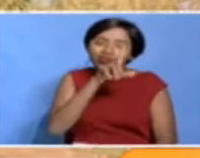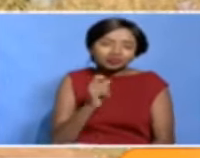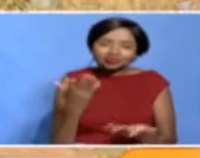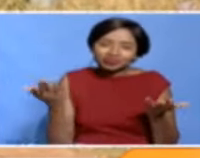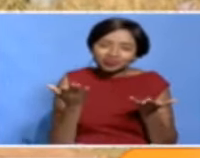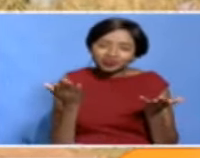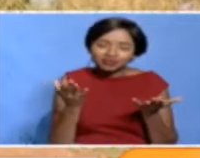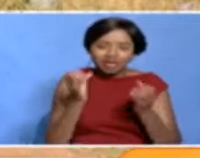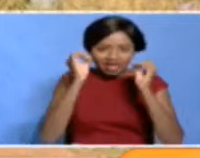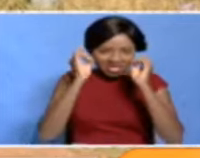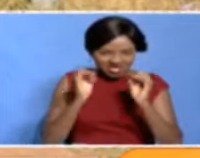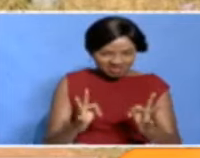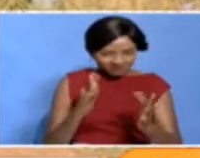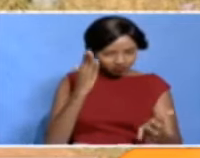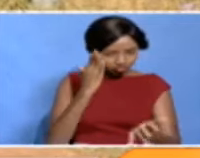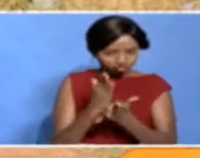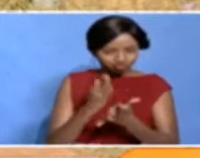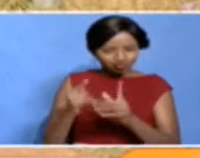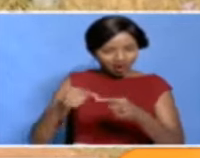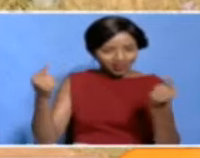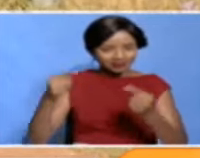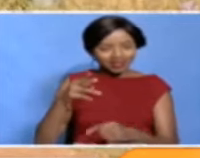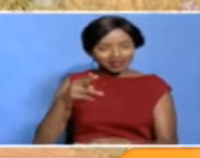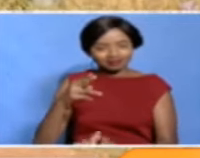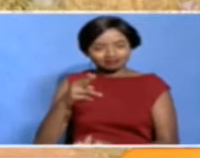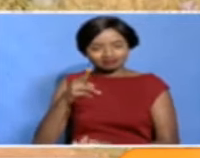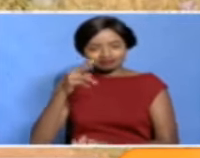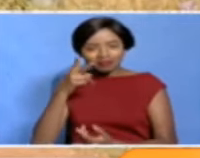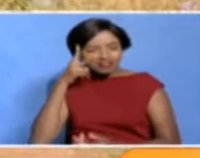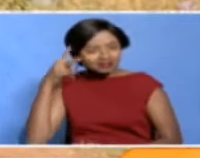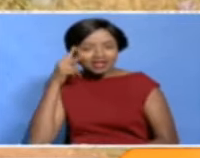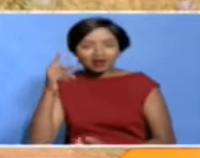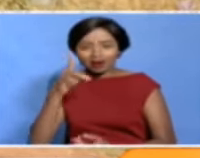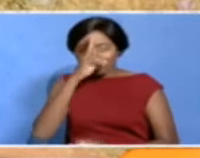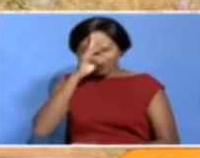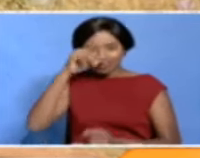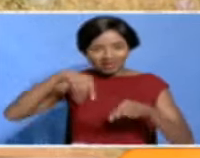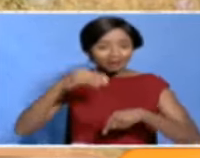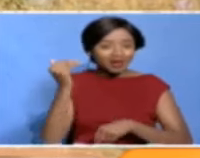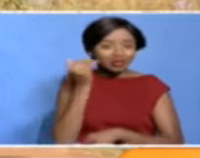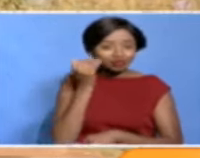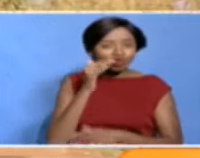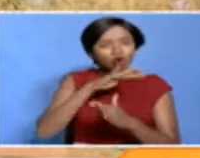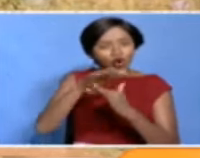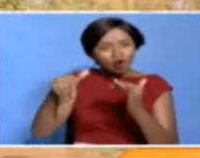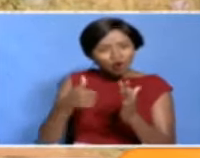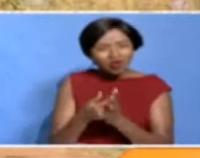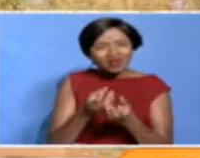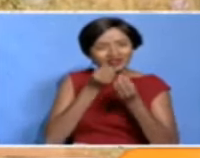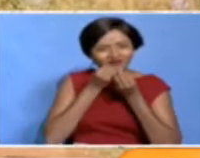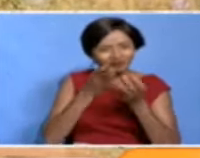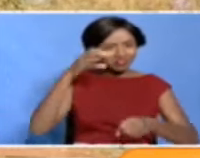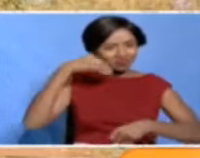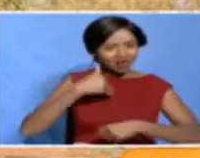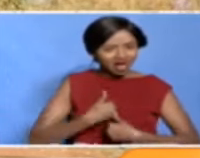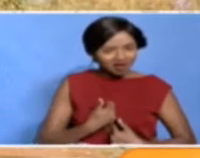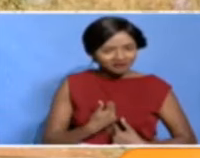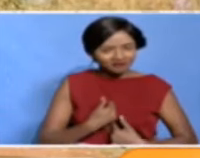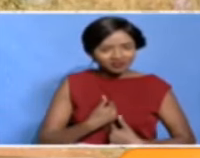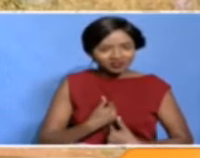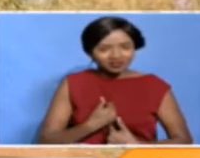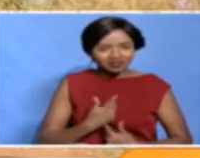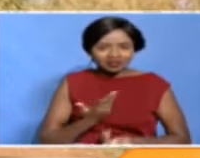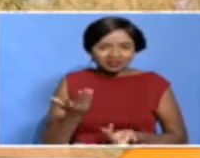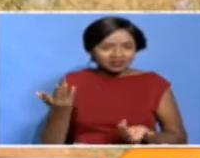is, if indeed anti-terror police officers in Isiolo town have all this intelligence and might have had